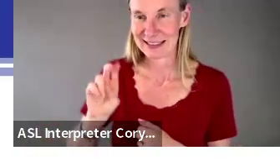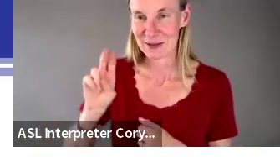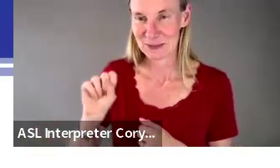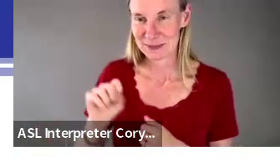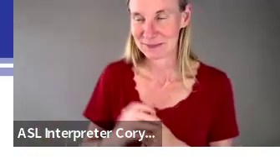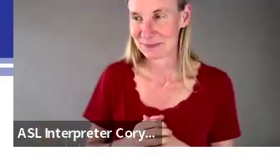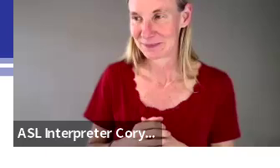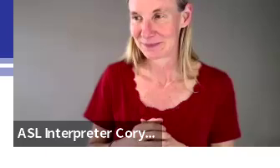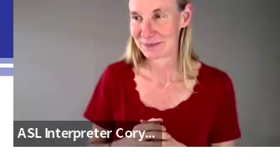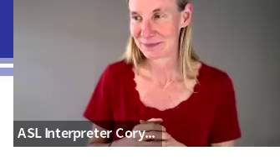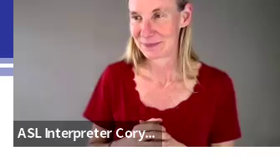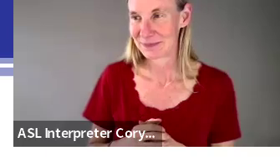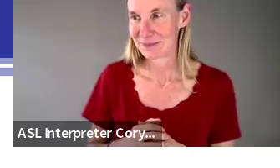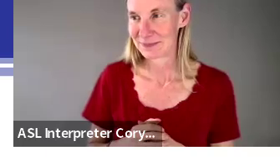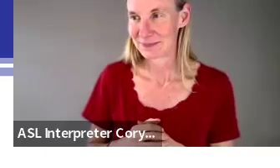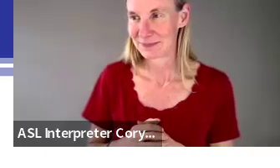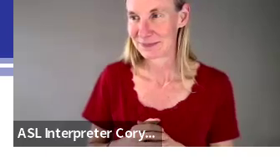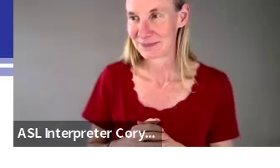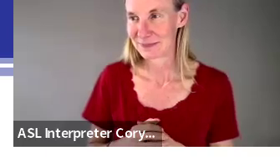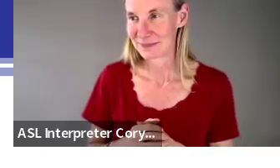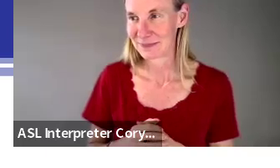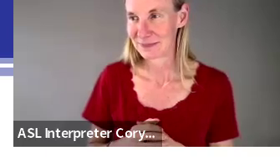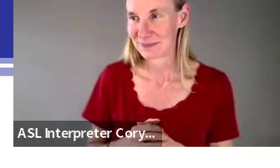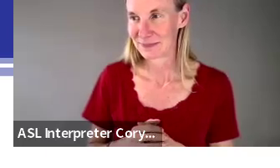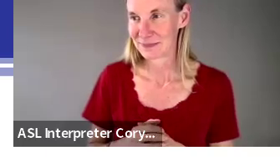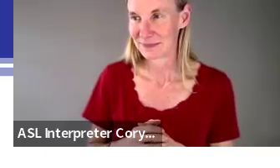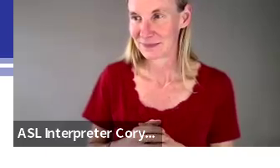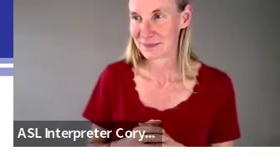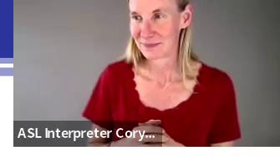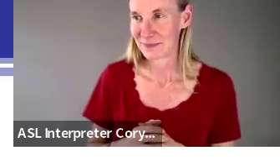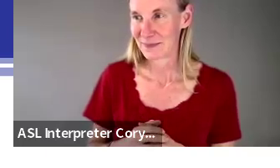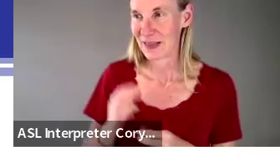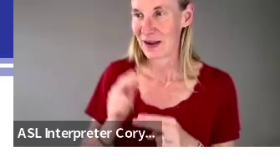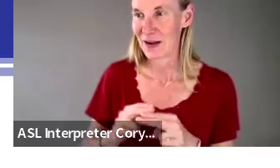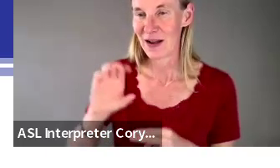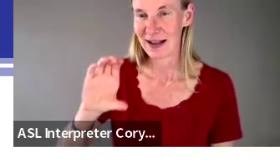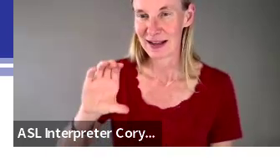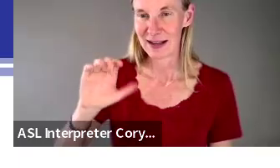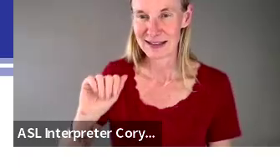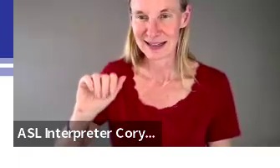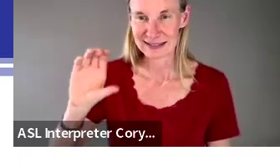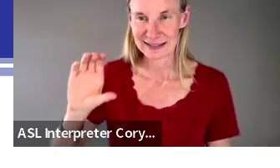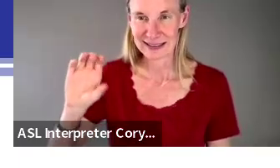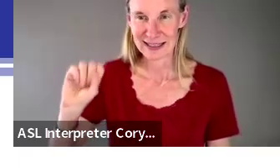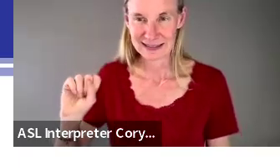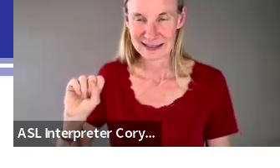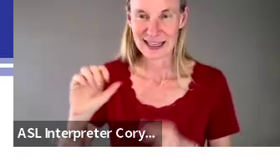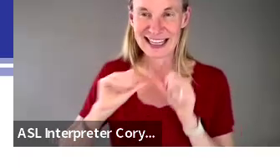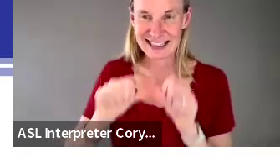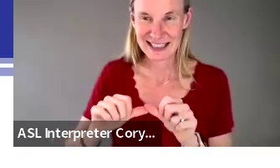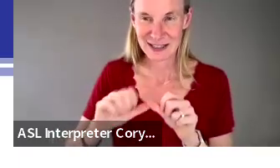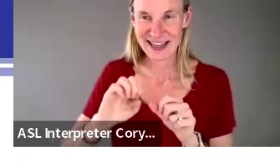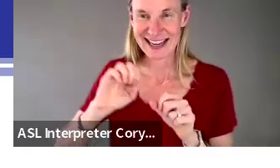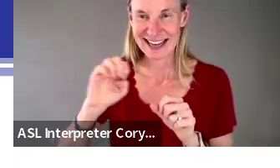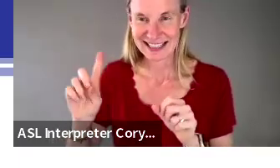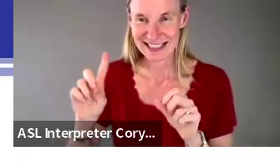or what they call keeks or cakes. continuing education credits.